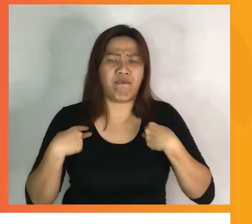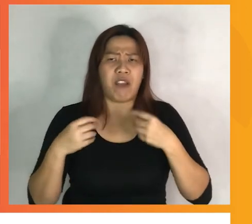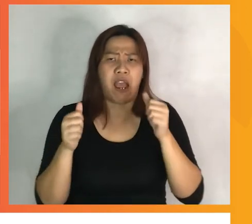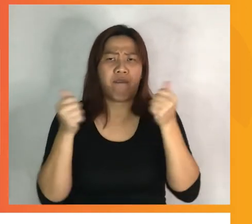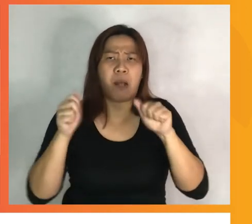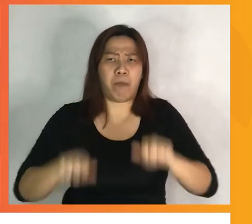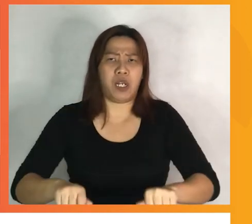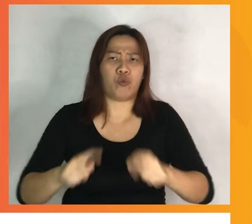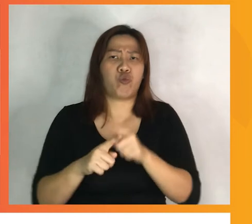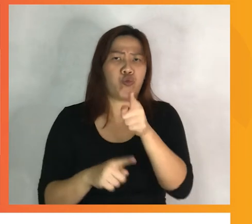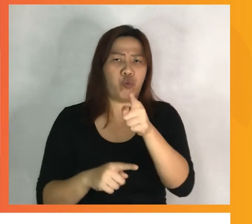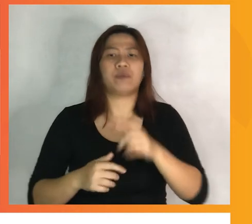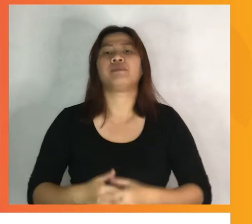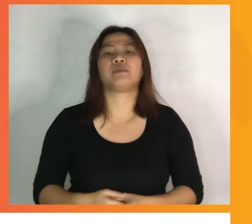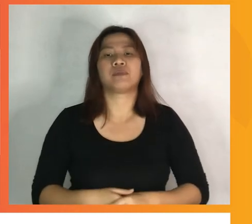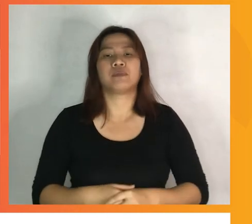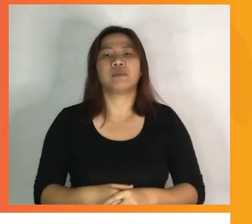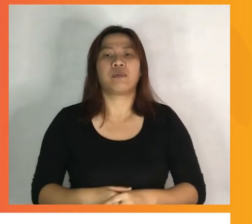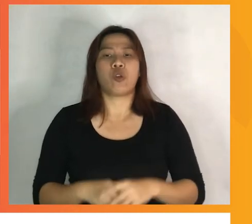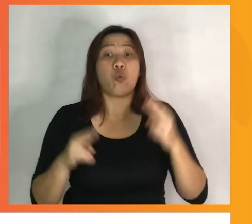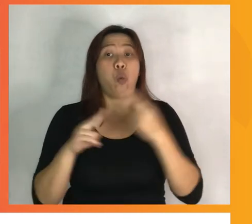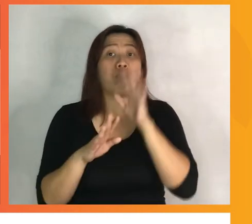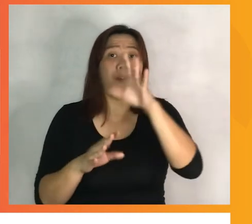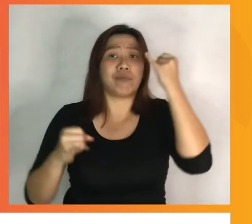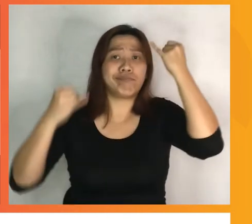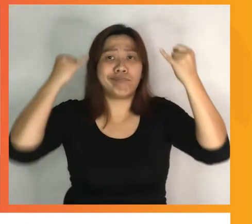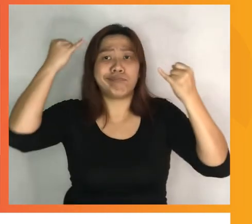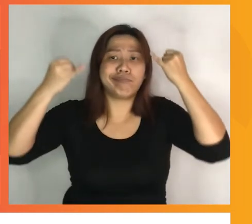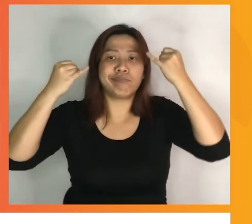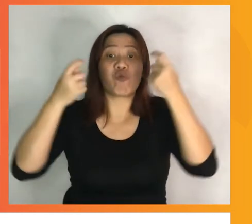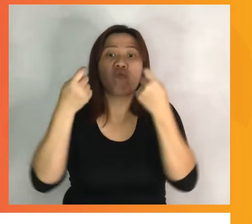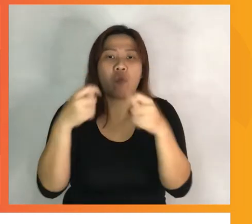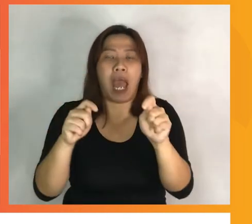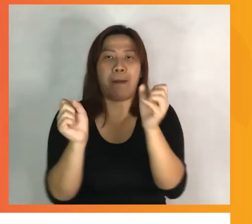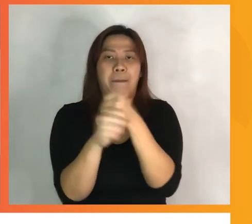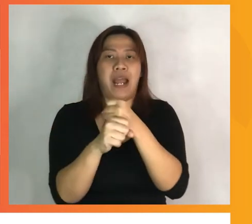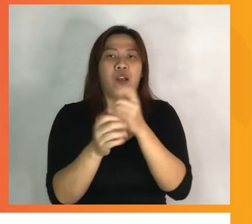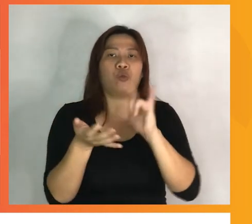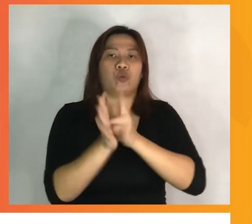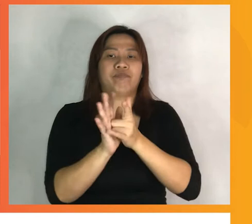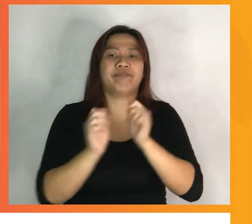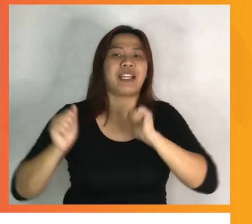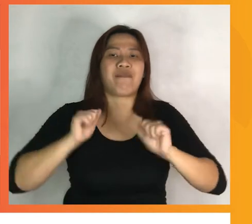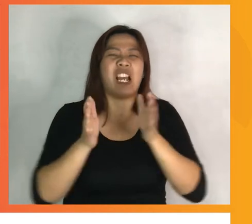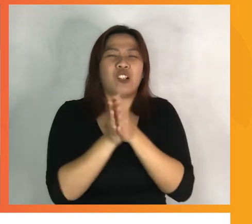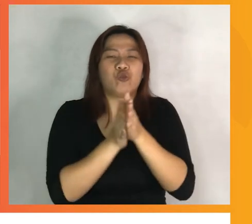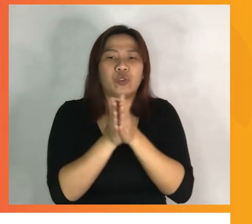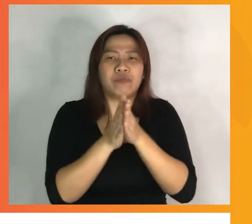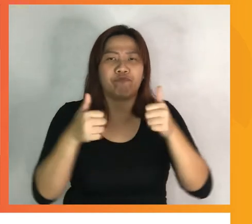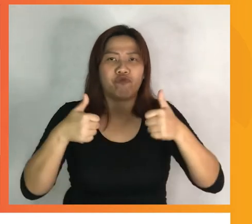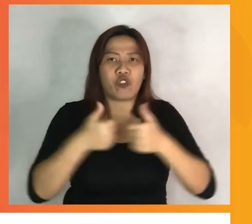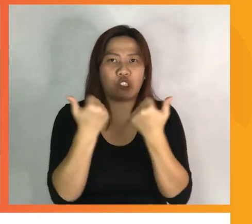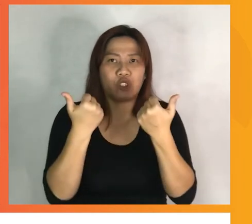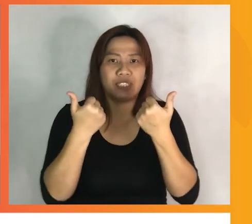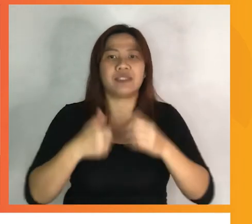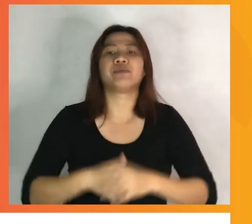have immediately available to you and use your imagination to try and make those activities interesting